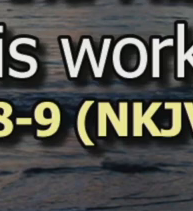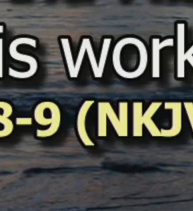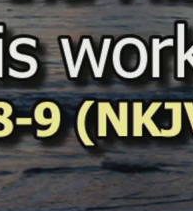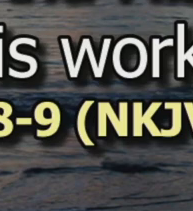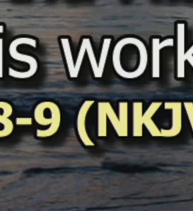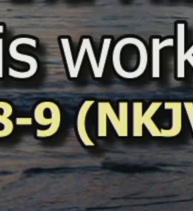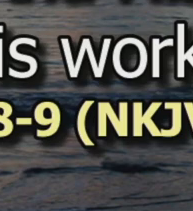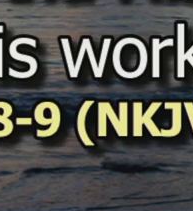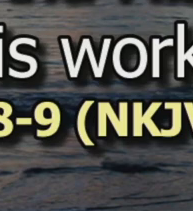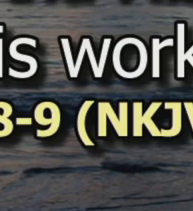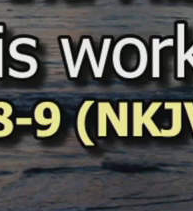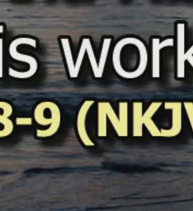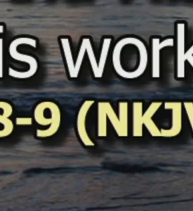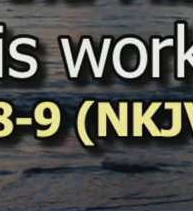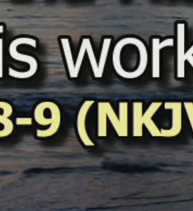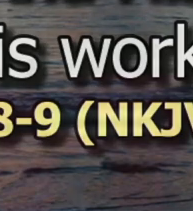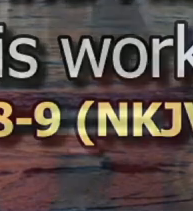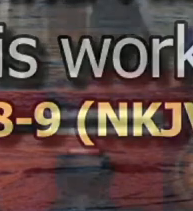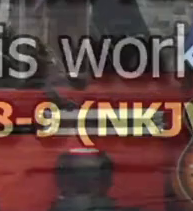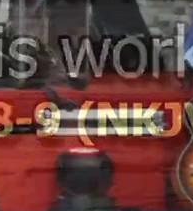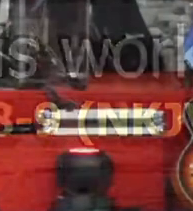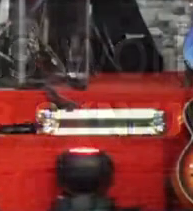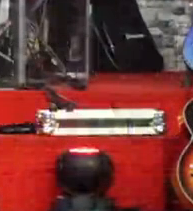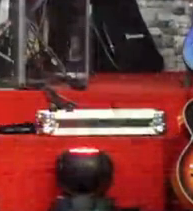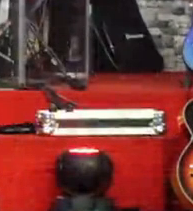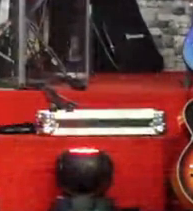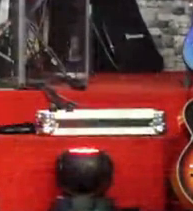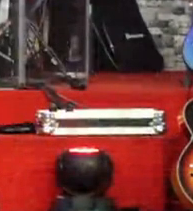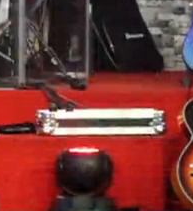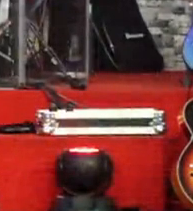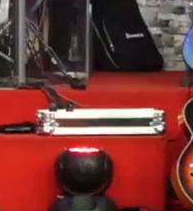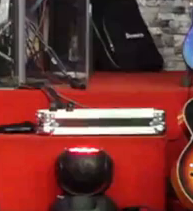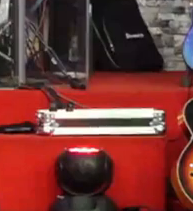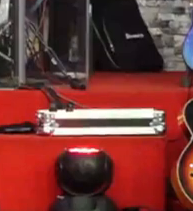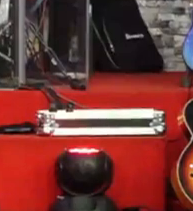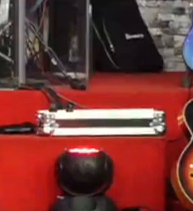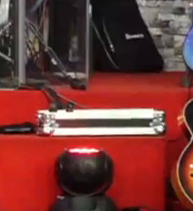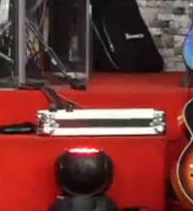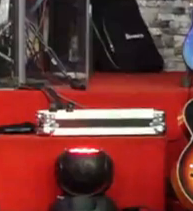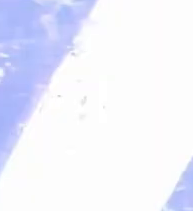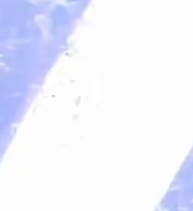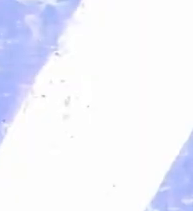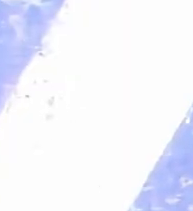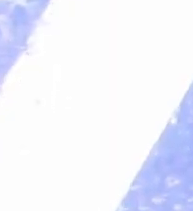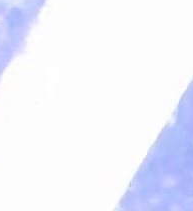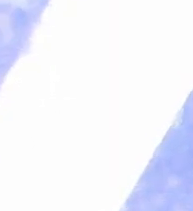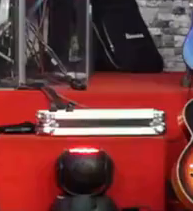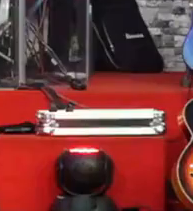human beings. Si kama mwanadamu. He is not like Pastor Millicent. Si kama mchungaji Millicent. Who may condemn. Ambaye